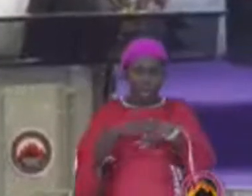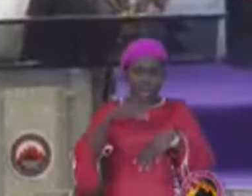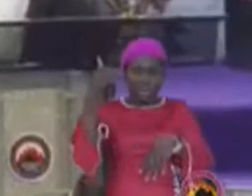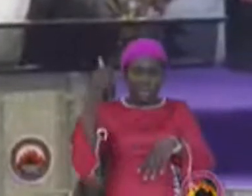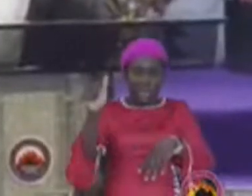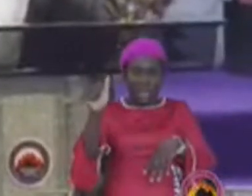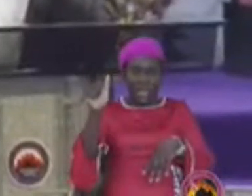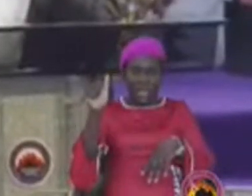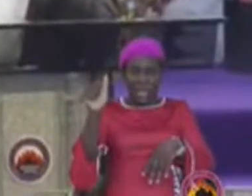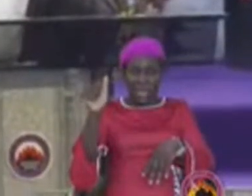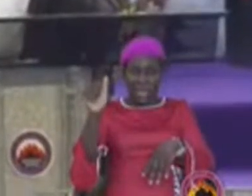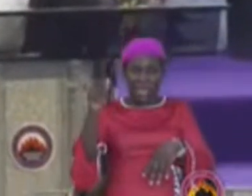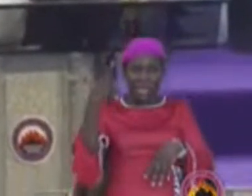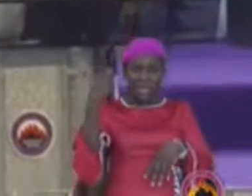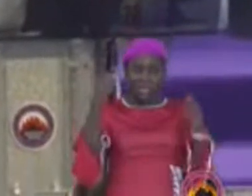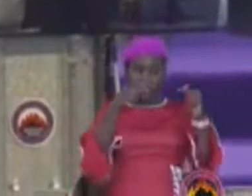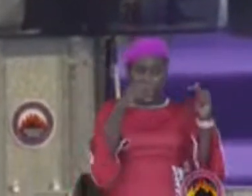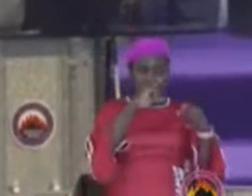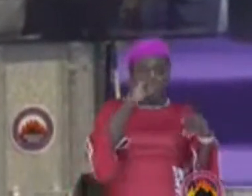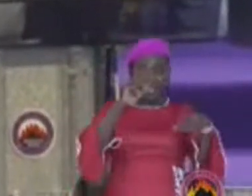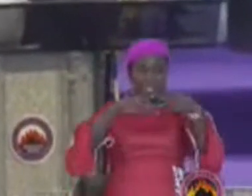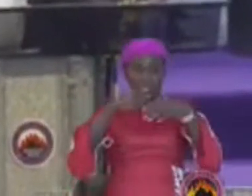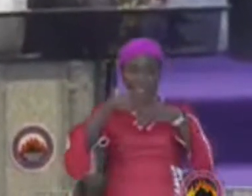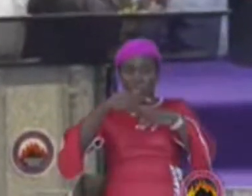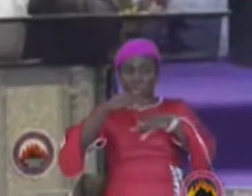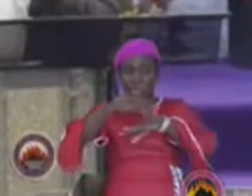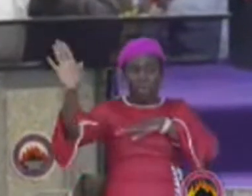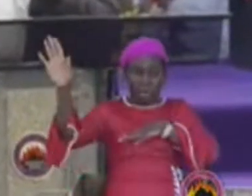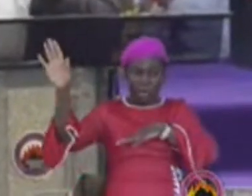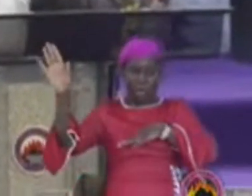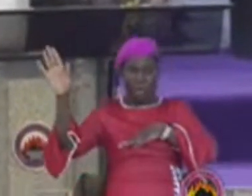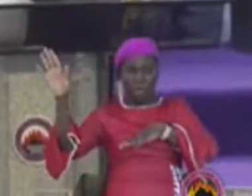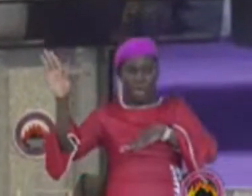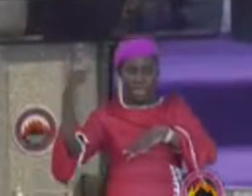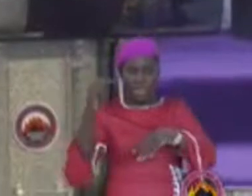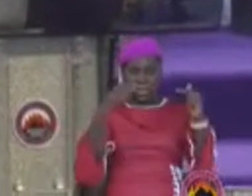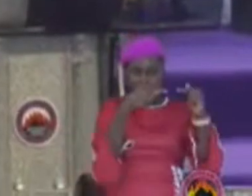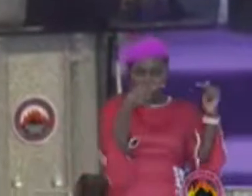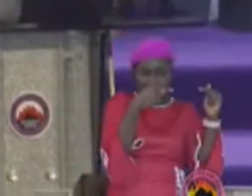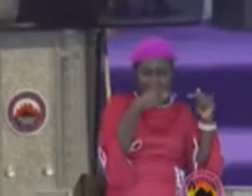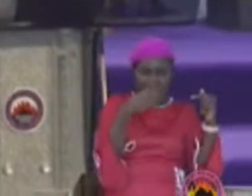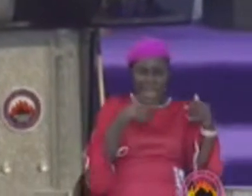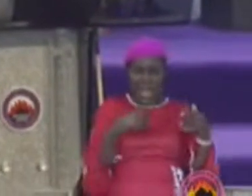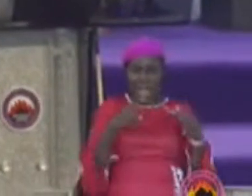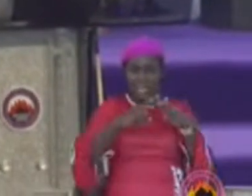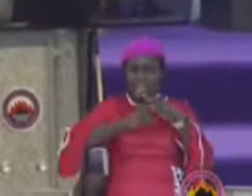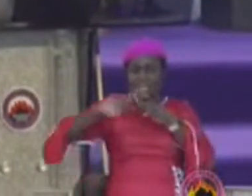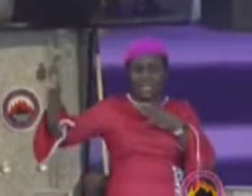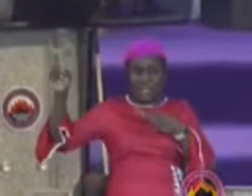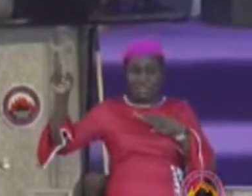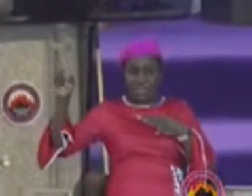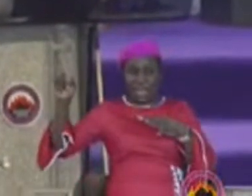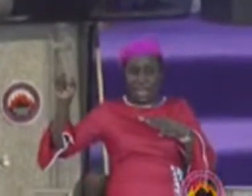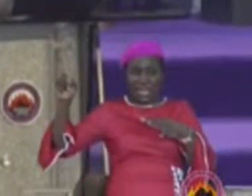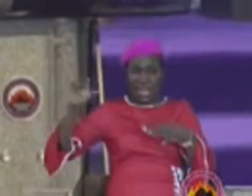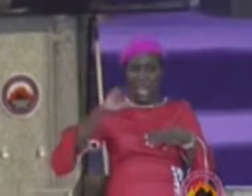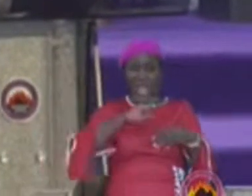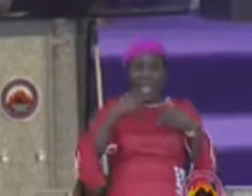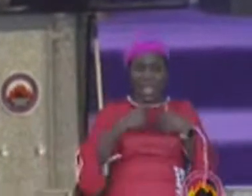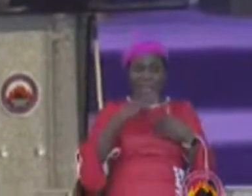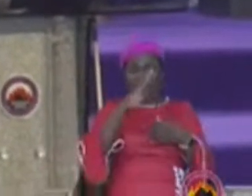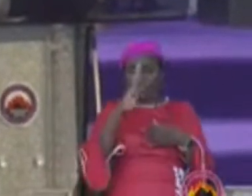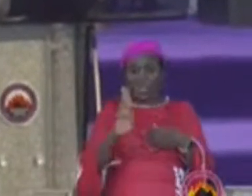pains. Even now, I'm not feeling pains. I want to thank God. I have been taking drugs, even the native